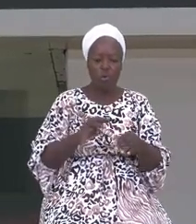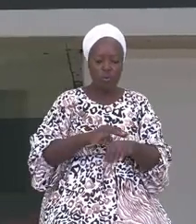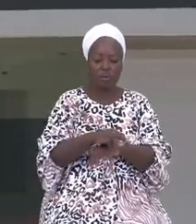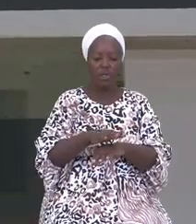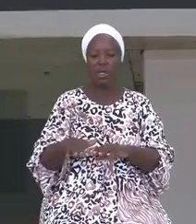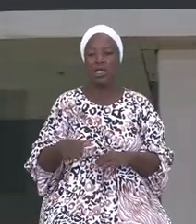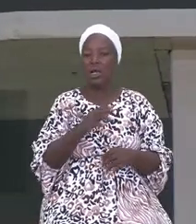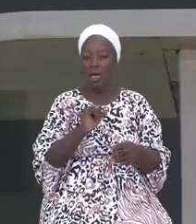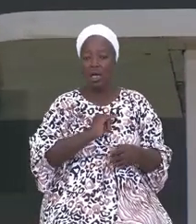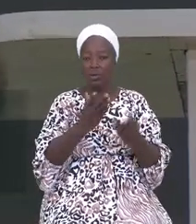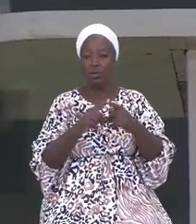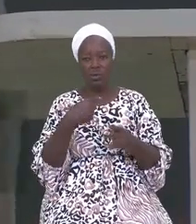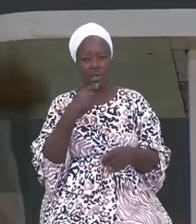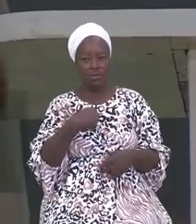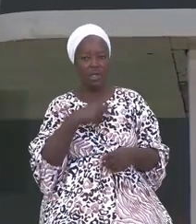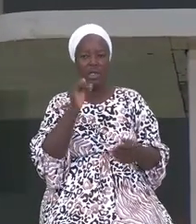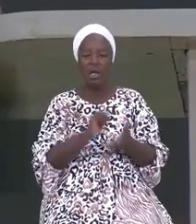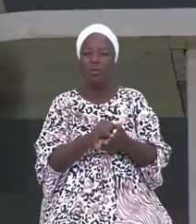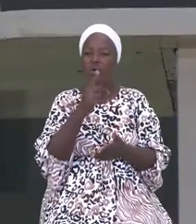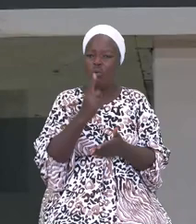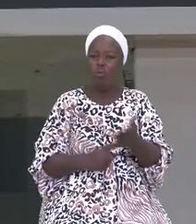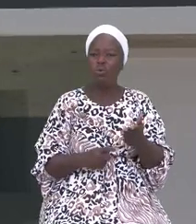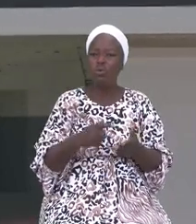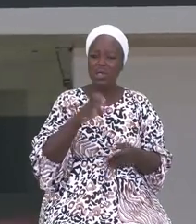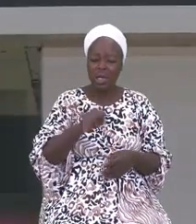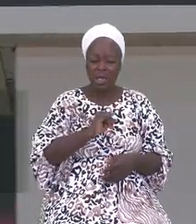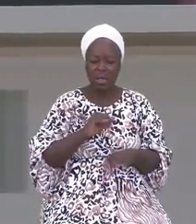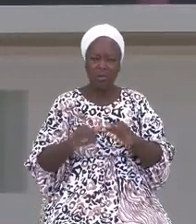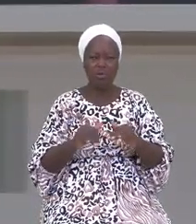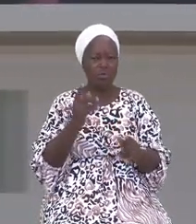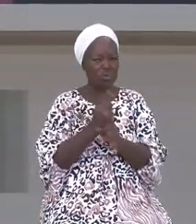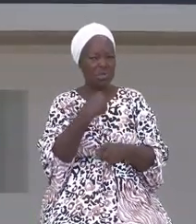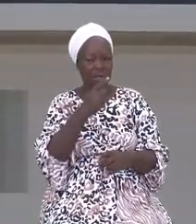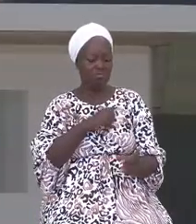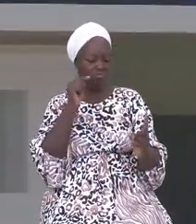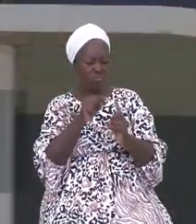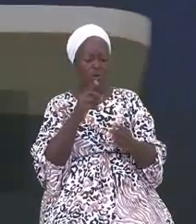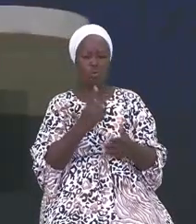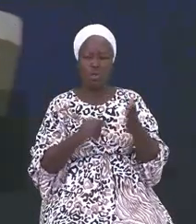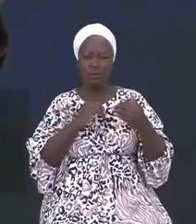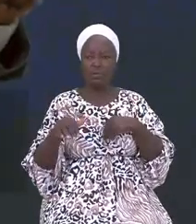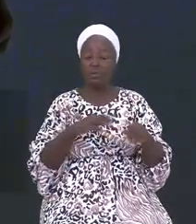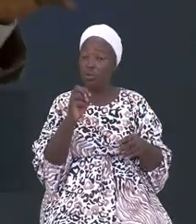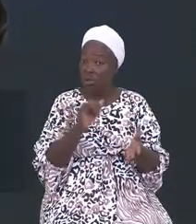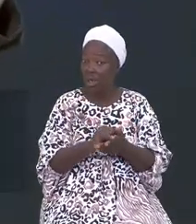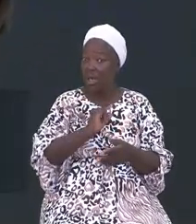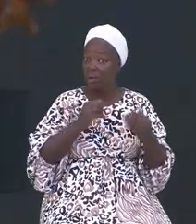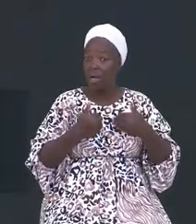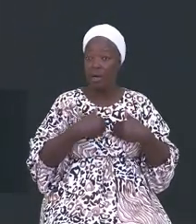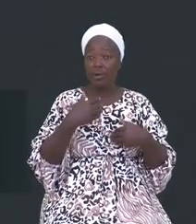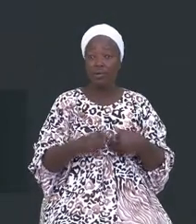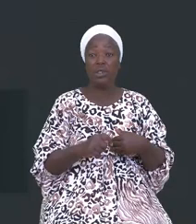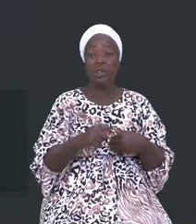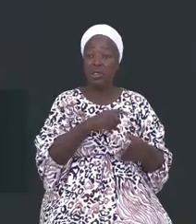what's exactly I am to do so that I will have. He knew that there is